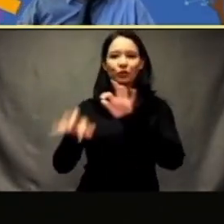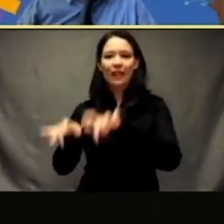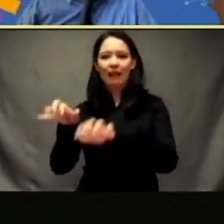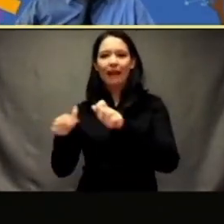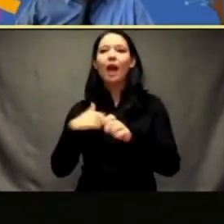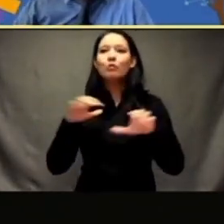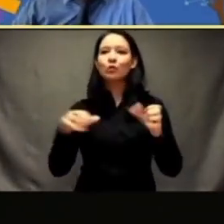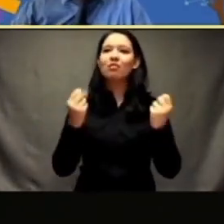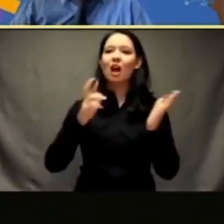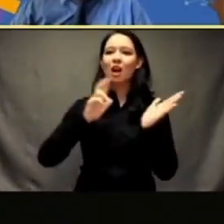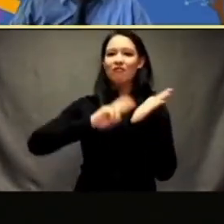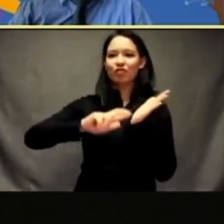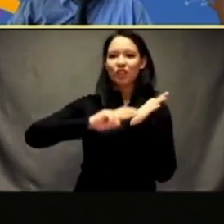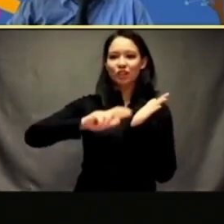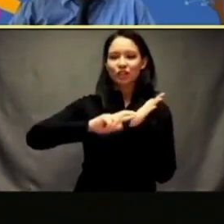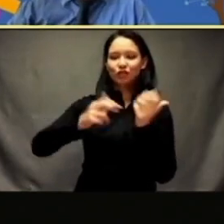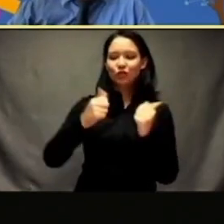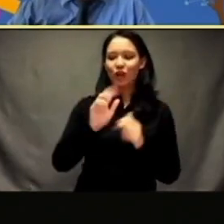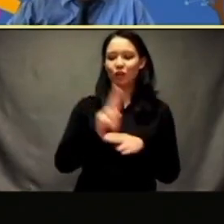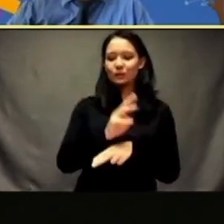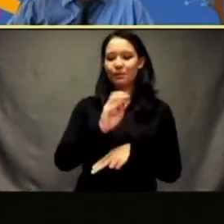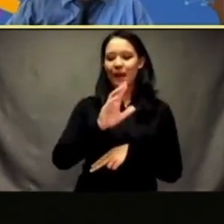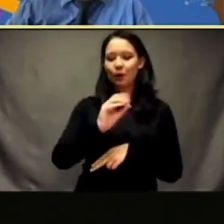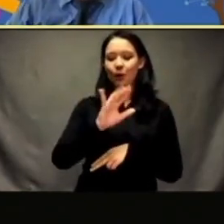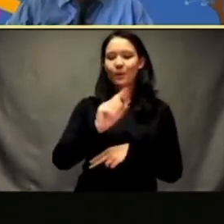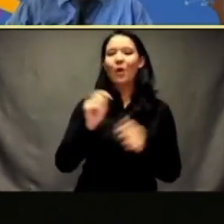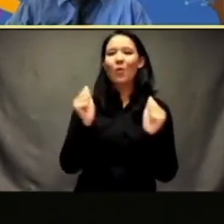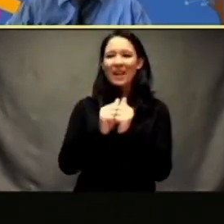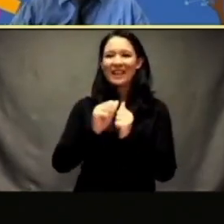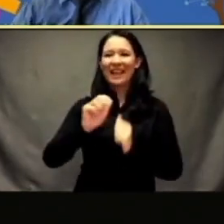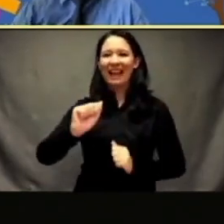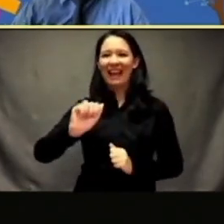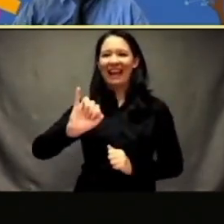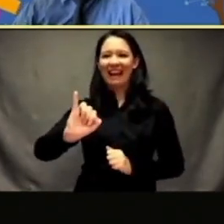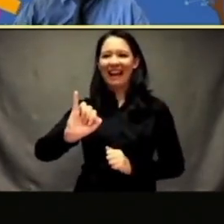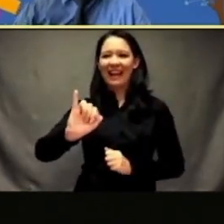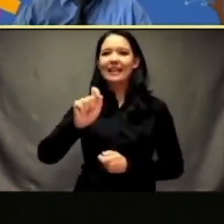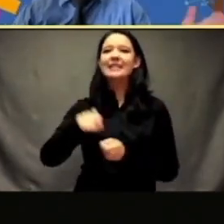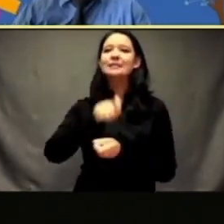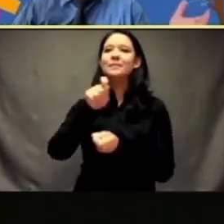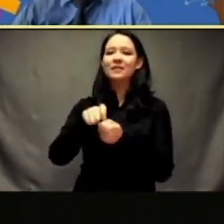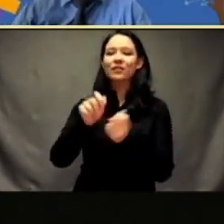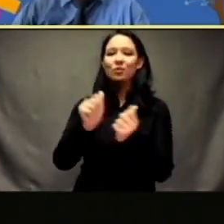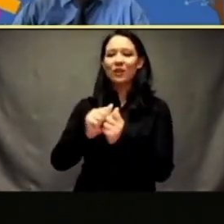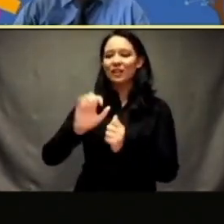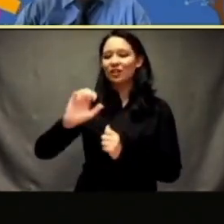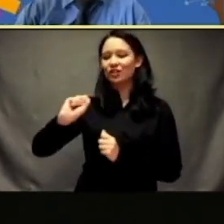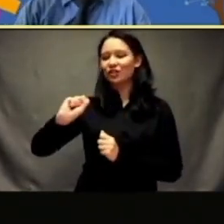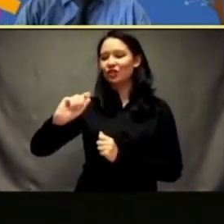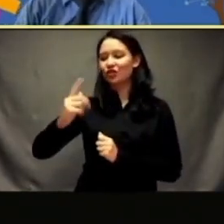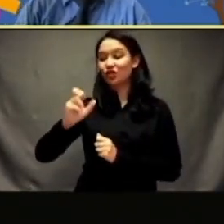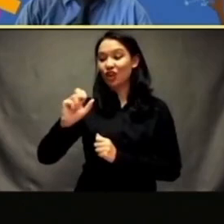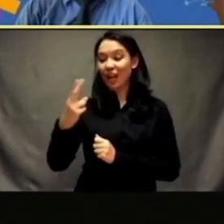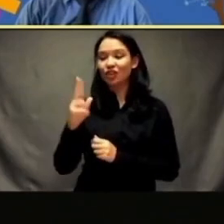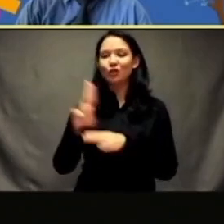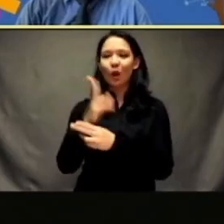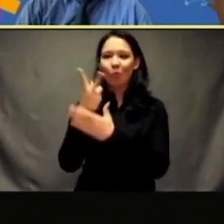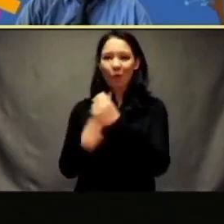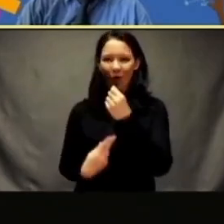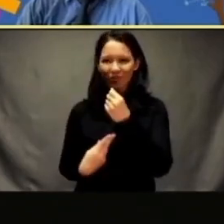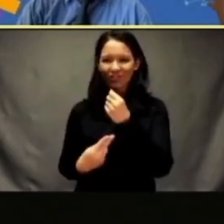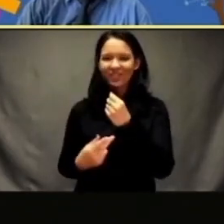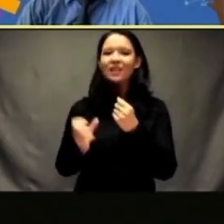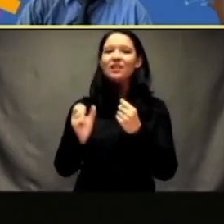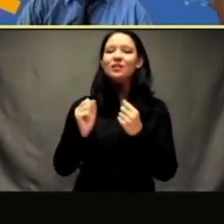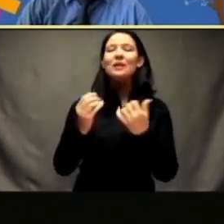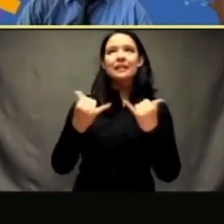research to try to use Microbit with AI, in especially with Scratch. So having both of them. So there's still